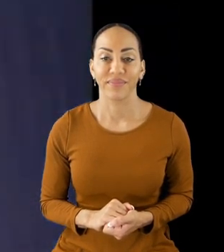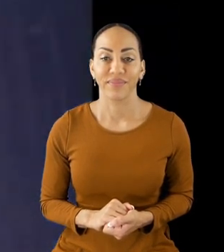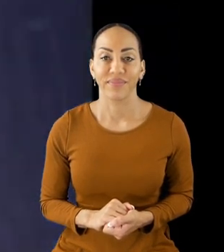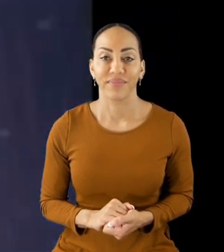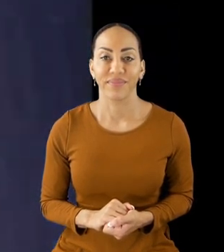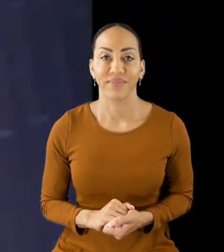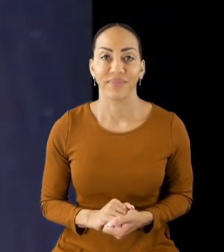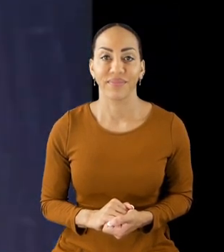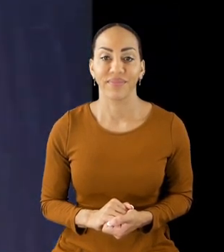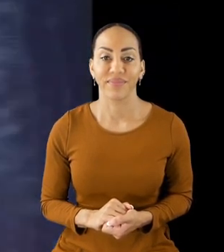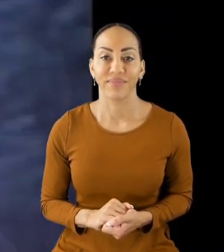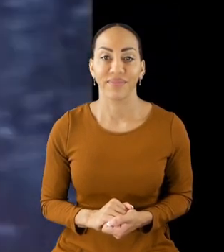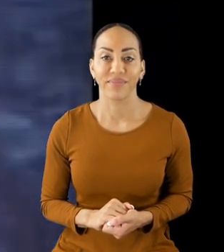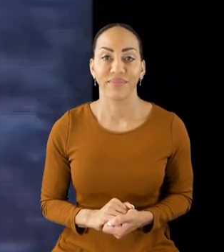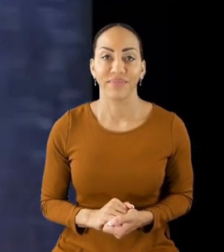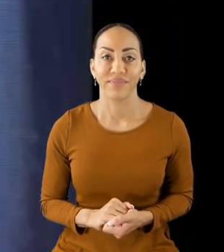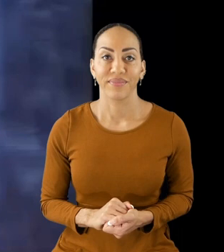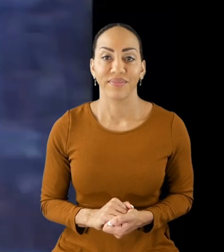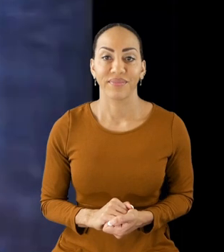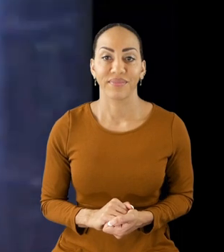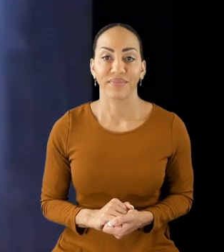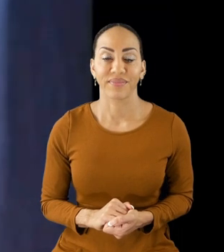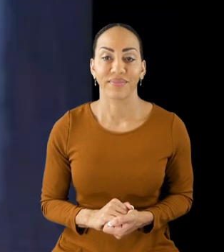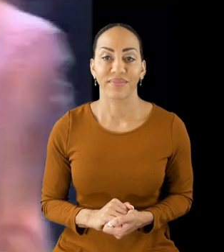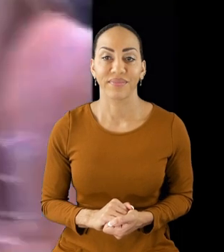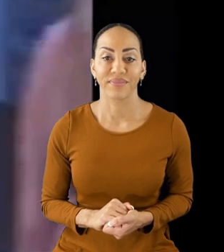feathers. Too bad you can't control the camera's point of view.